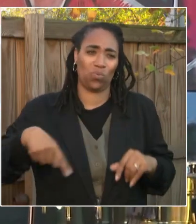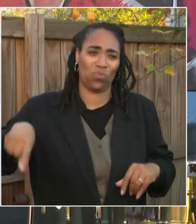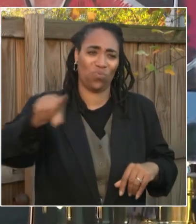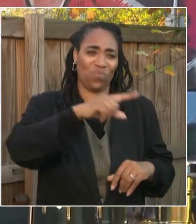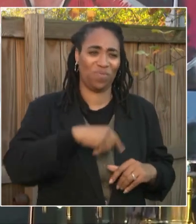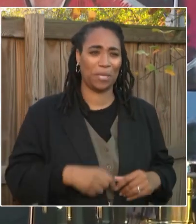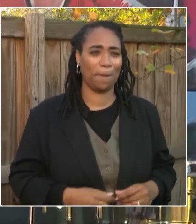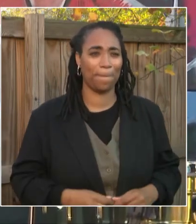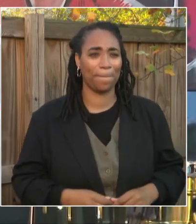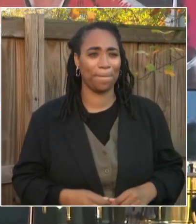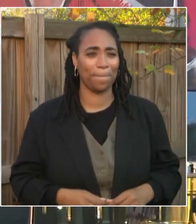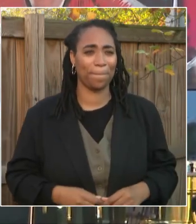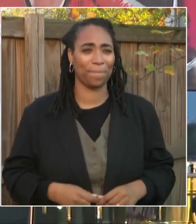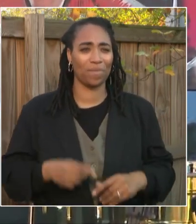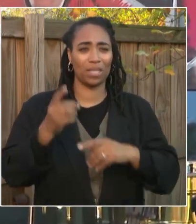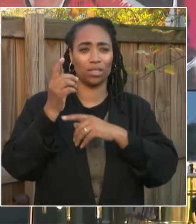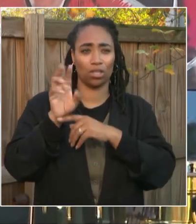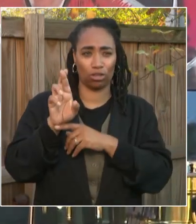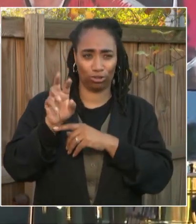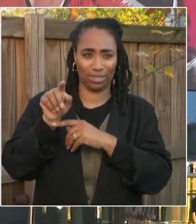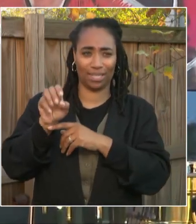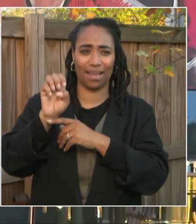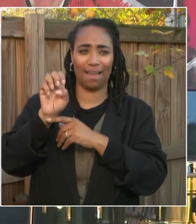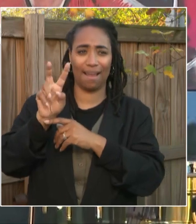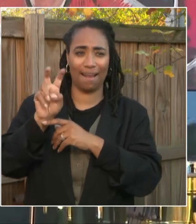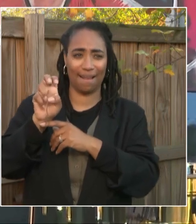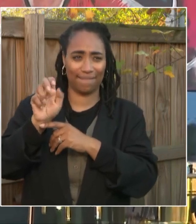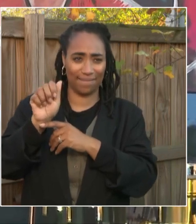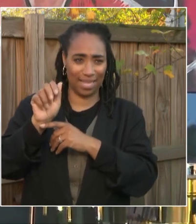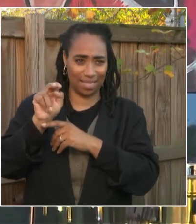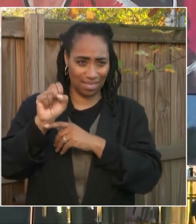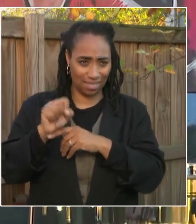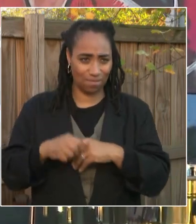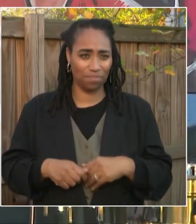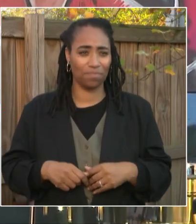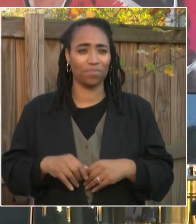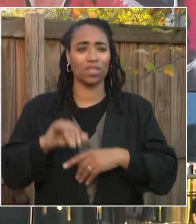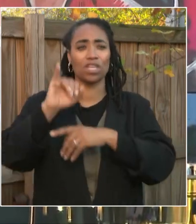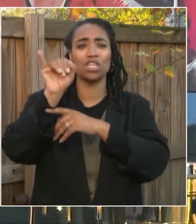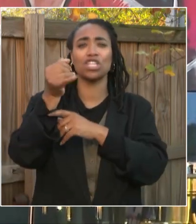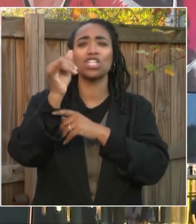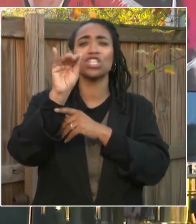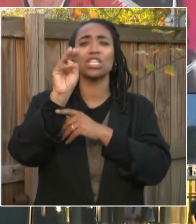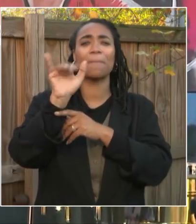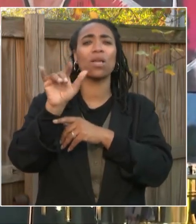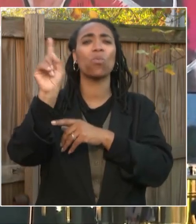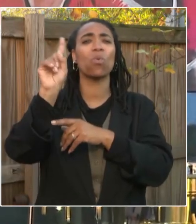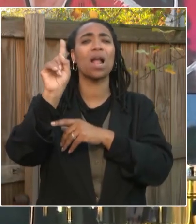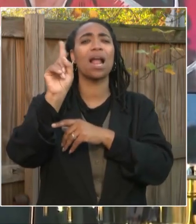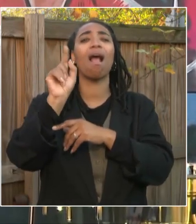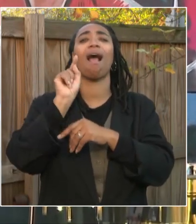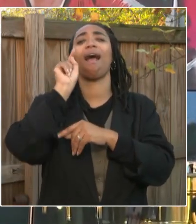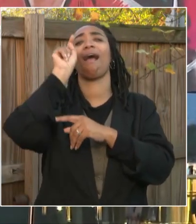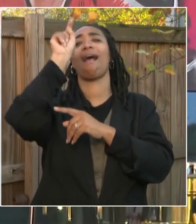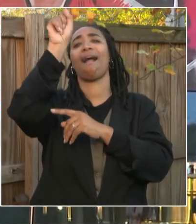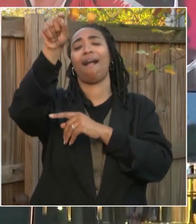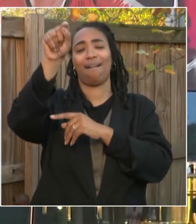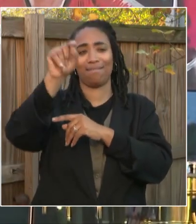Tony Stocks, where's Jimmy Kemp at? Jimmy Kemp, here to go. Jimmy Kemp in the